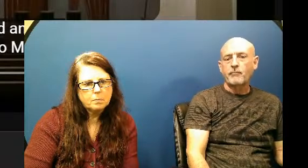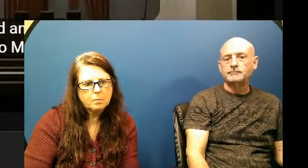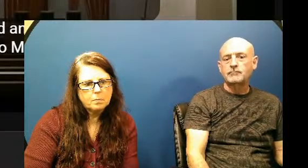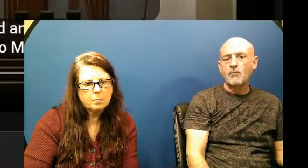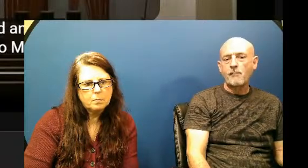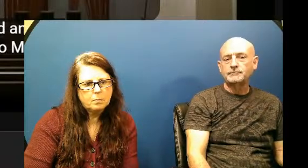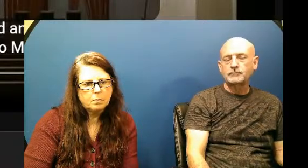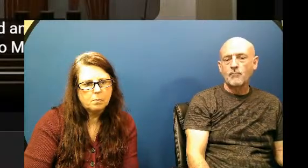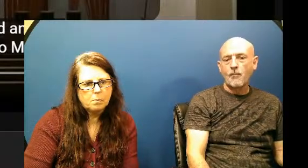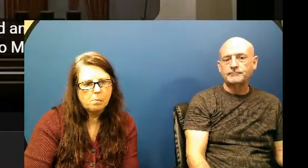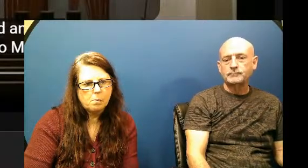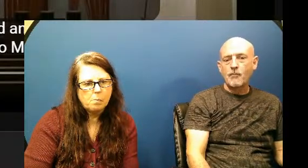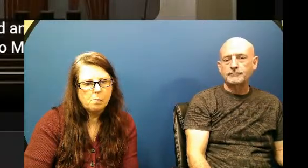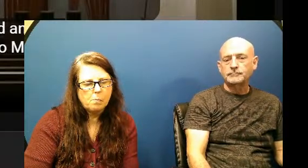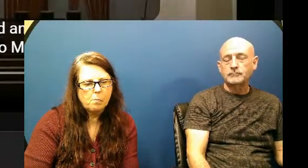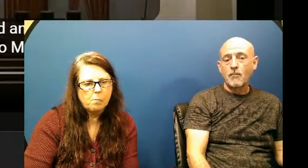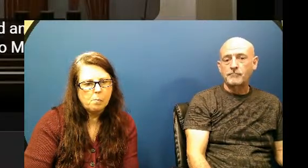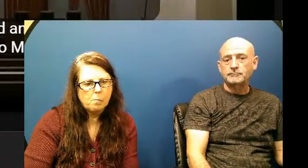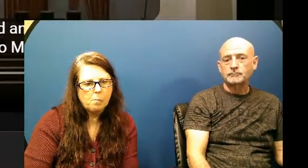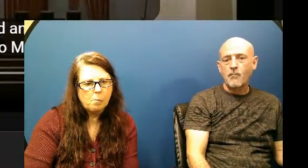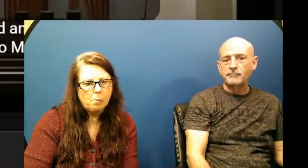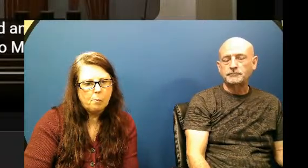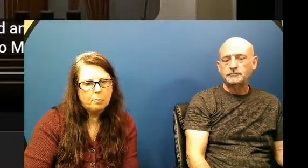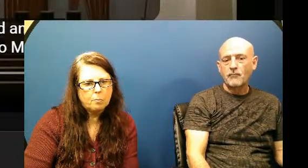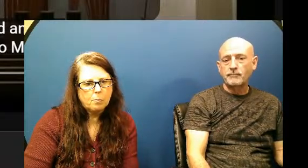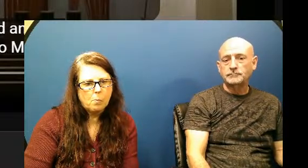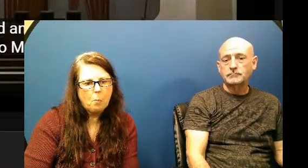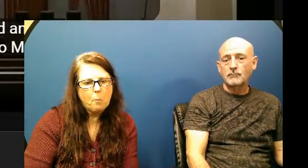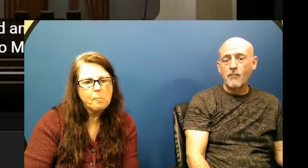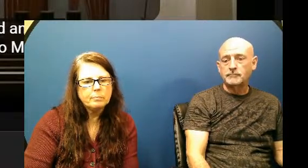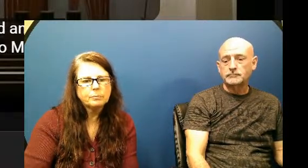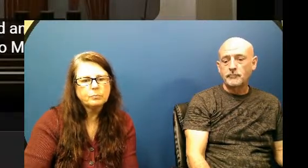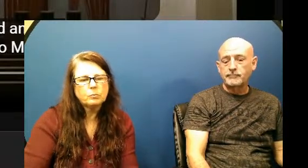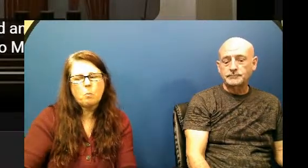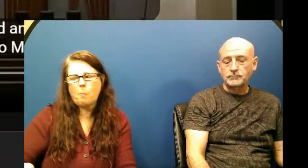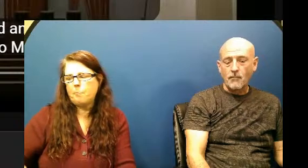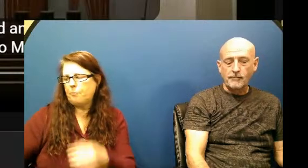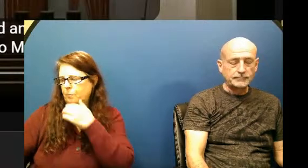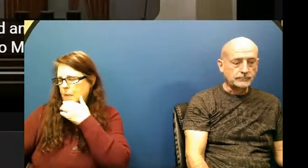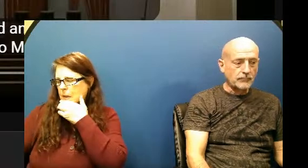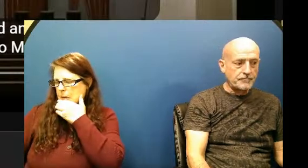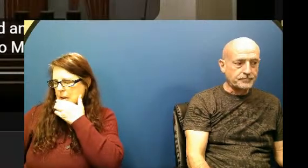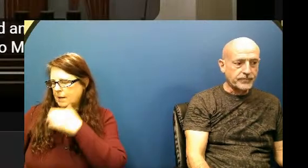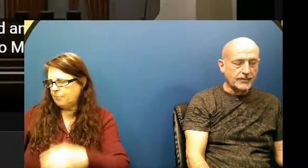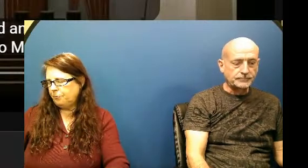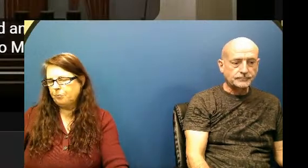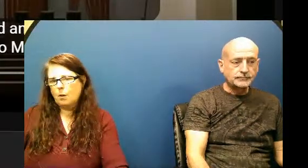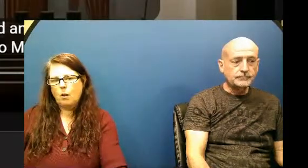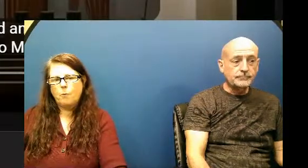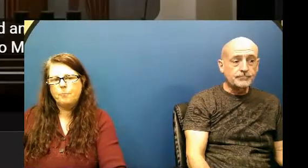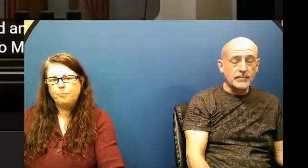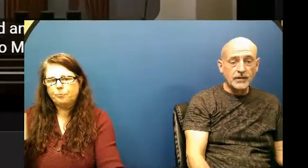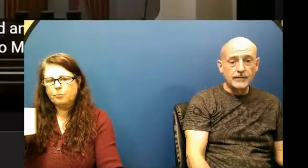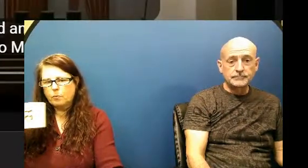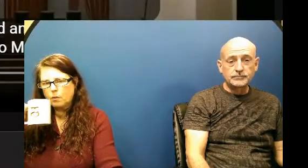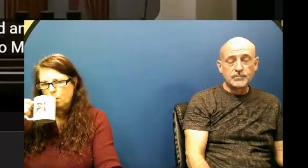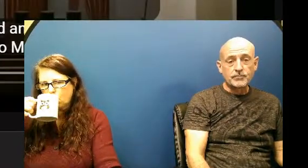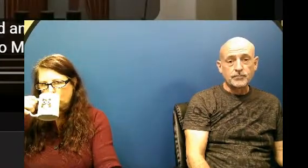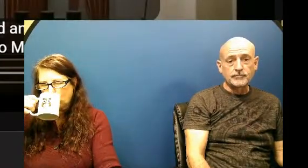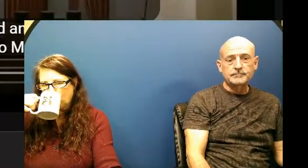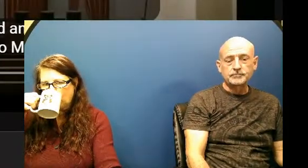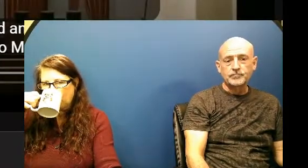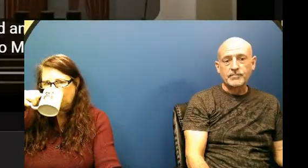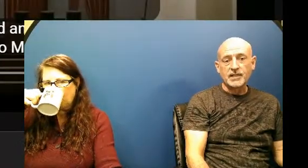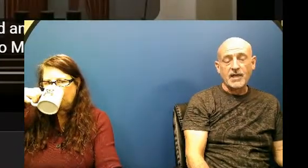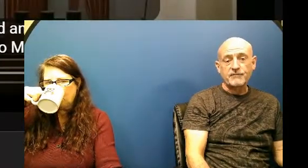United States? I mean, I thought that's what Holder versus Humanitarian Law Project allowed. So I don't really understand what you mean. Right.